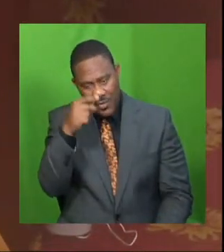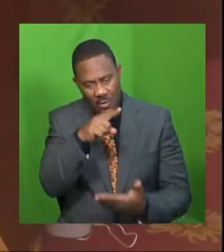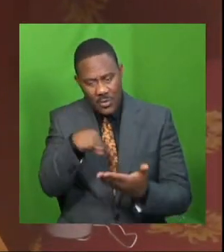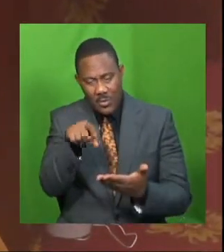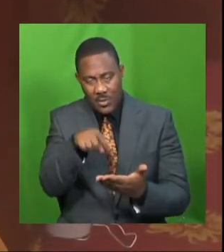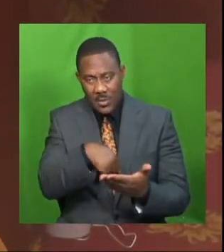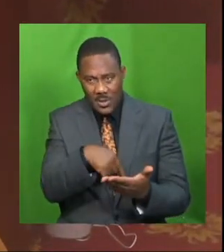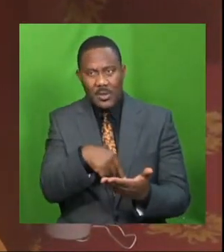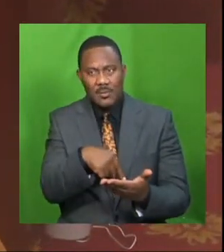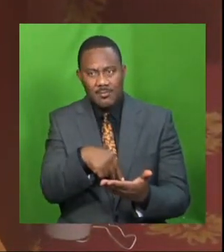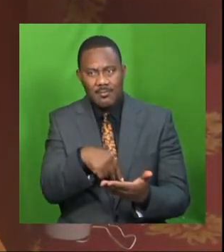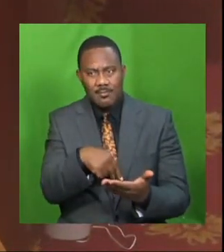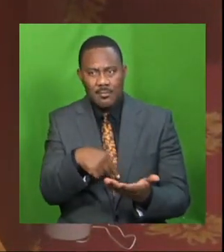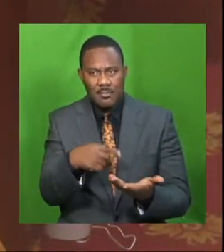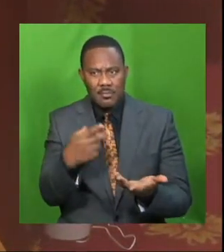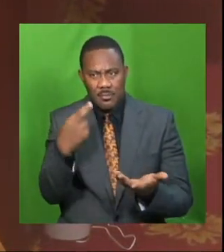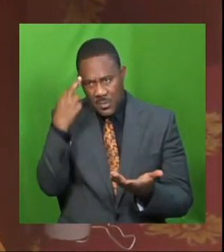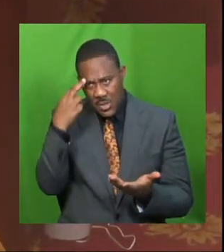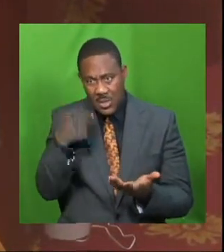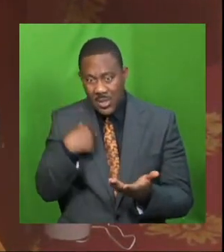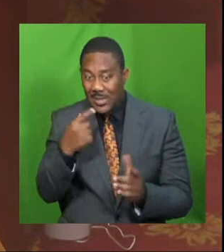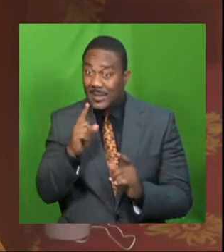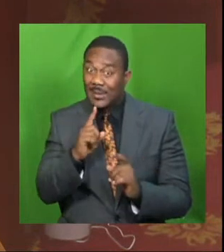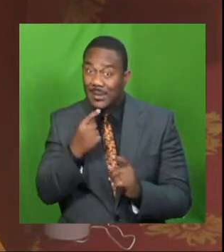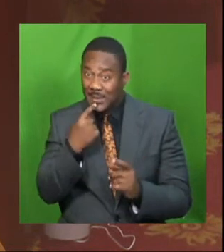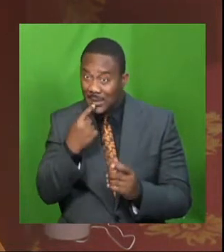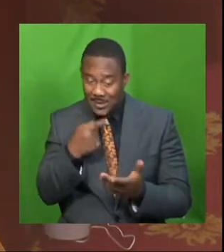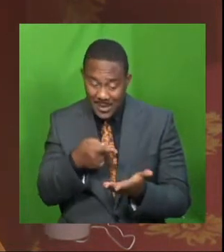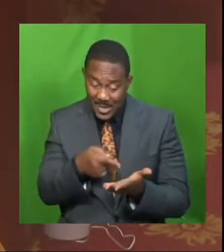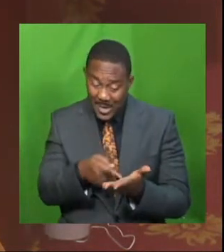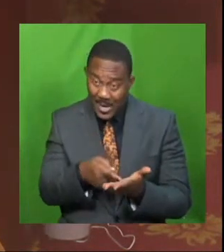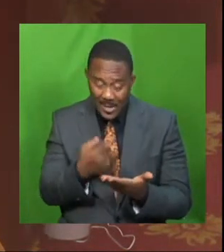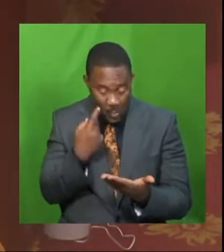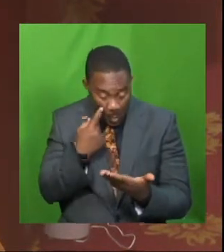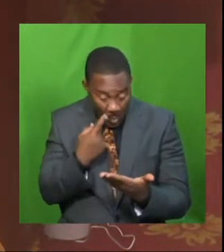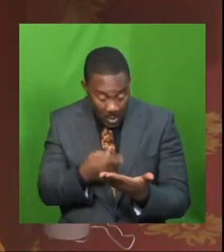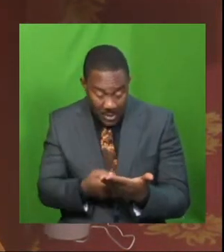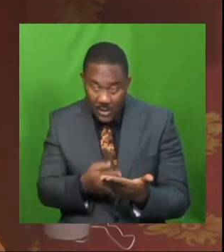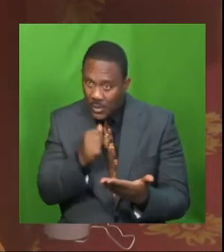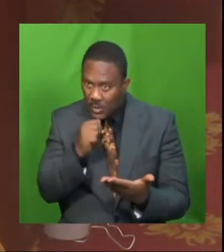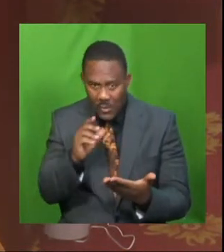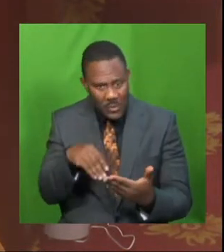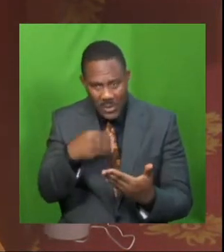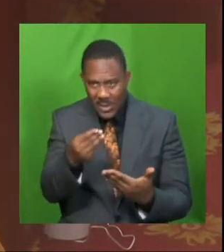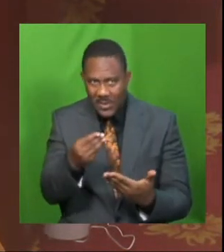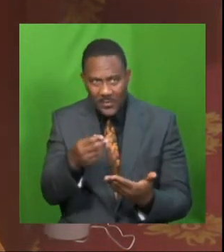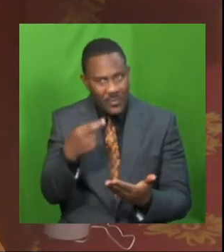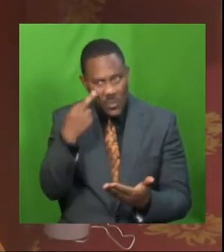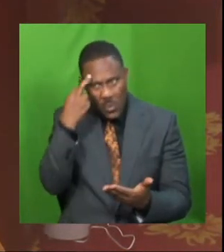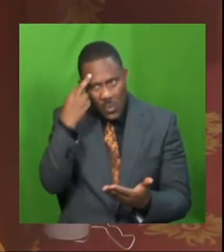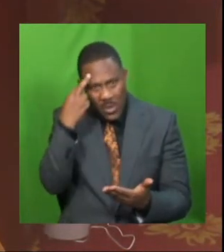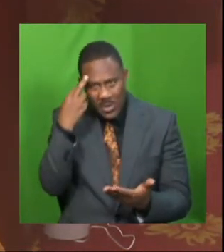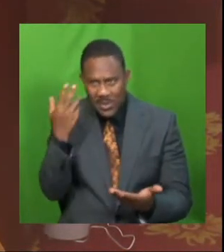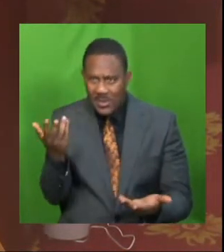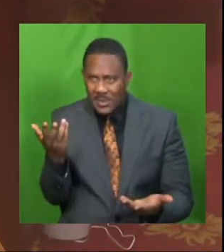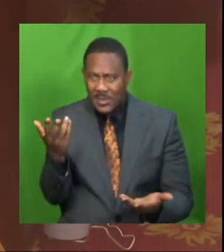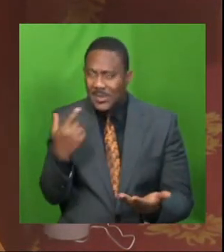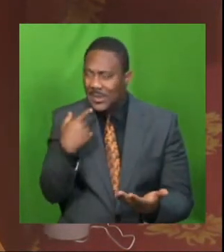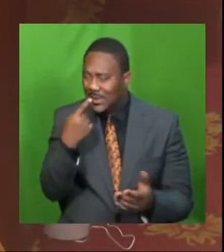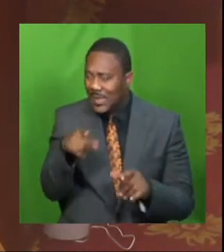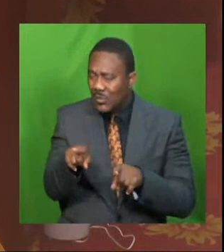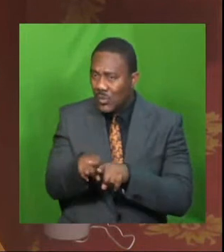that's why, Leader, I responded that the letter, as I have cited, did not provide a reason. It said that in accordance